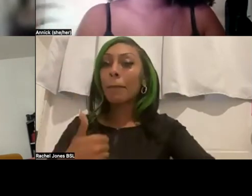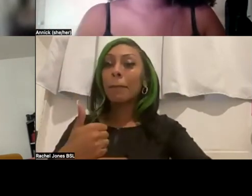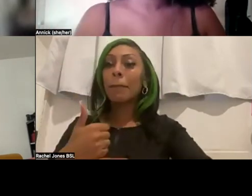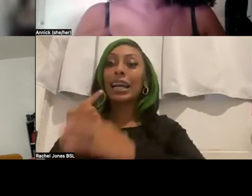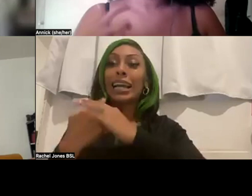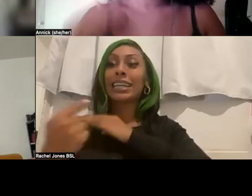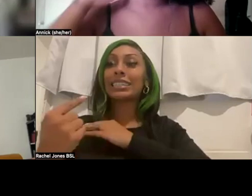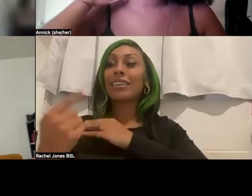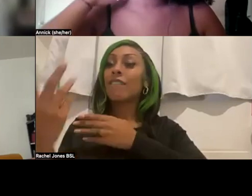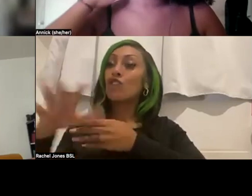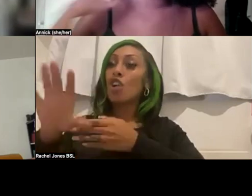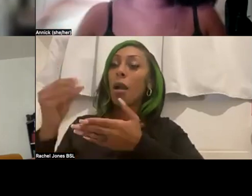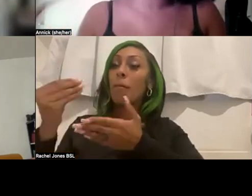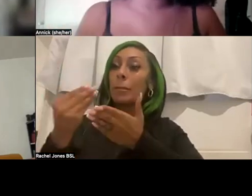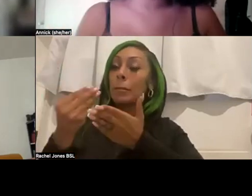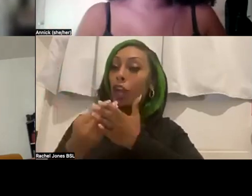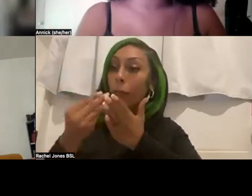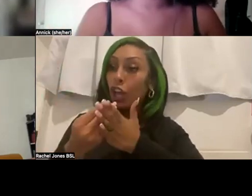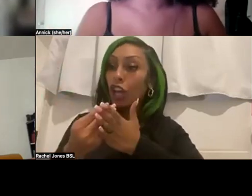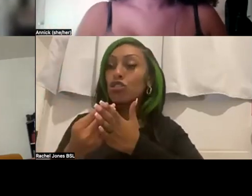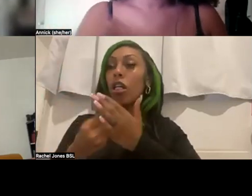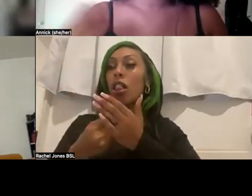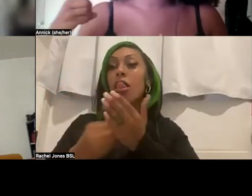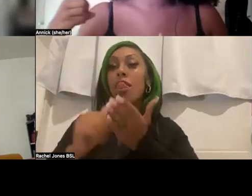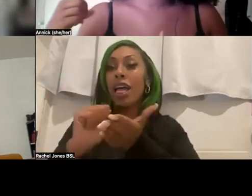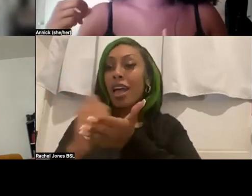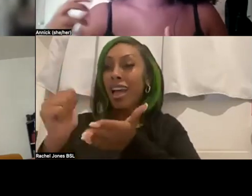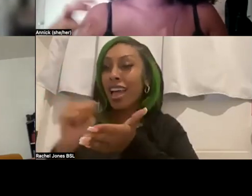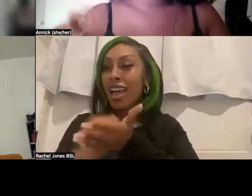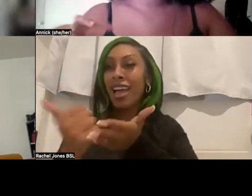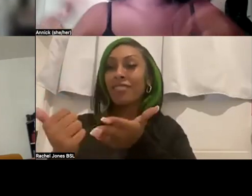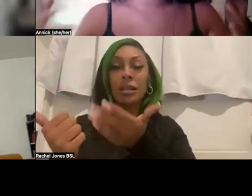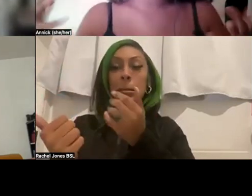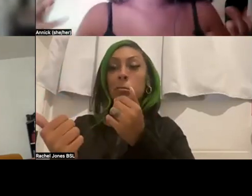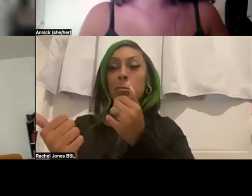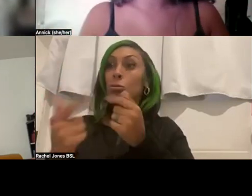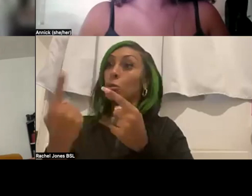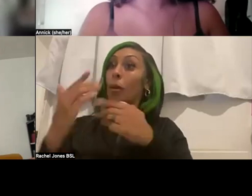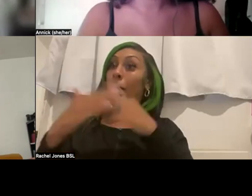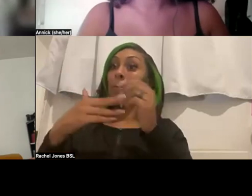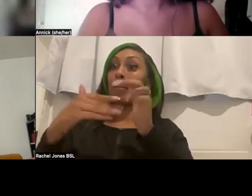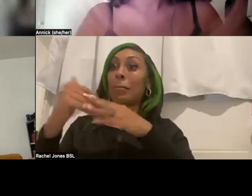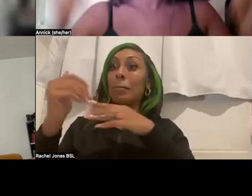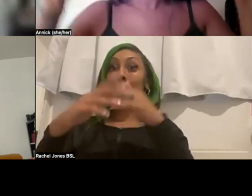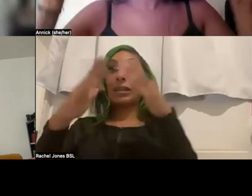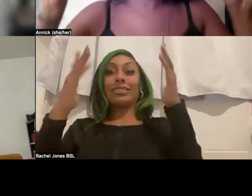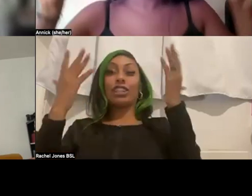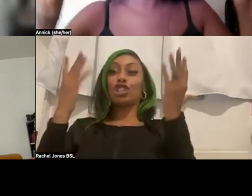commercial, from the capitalist world, the business world, really, and who build these big, shiny, very